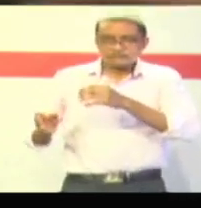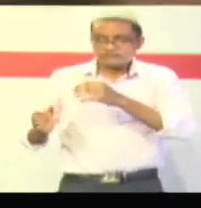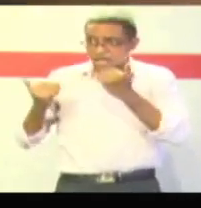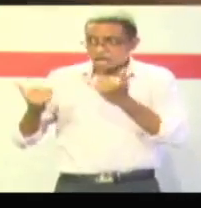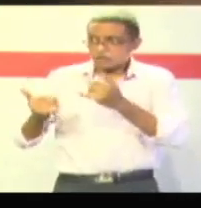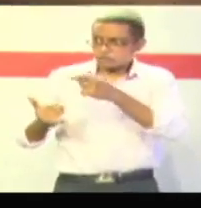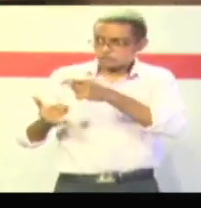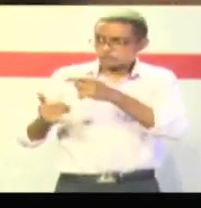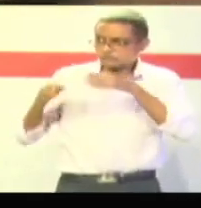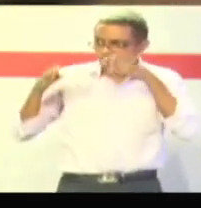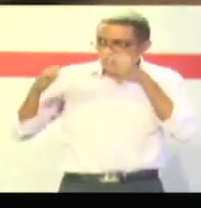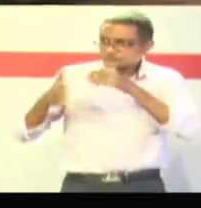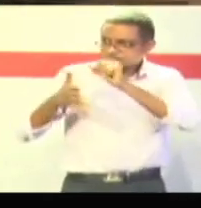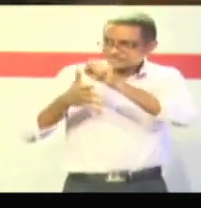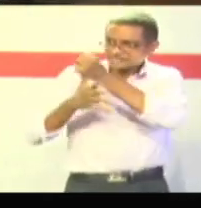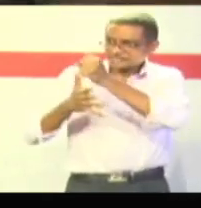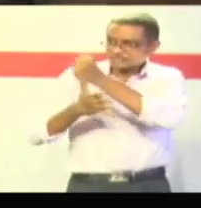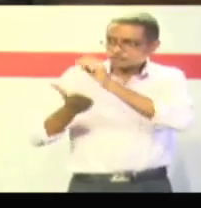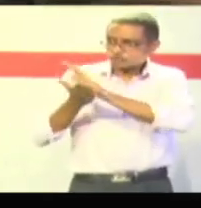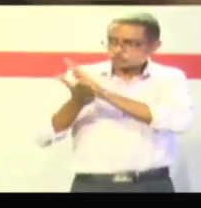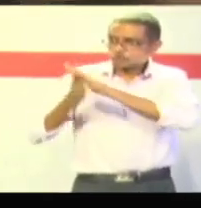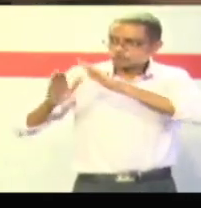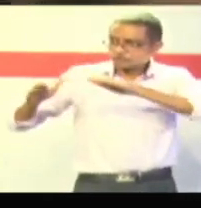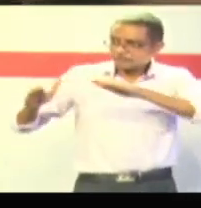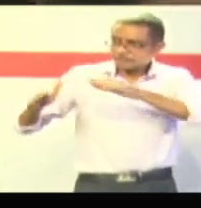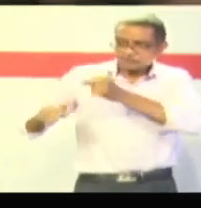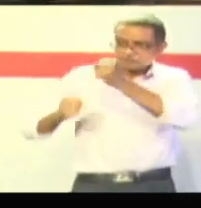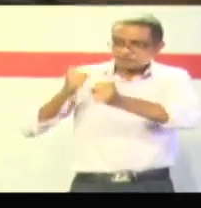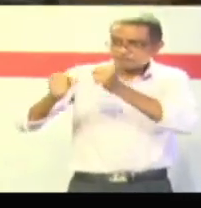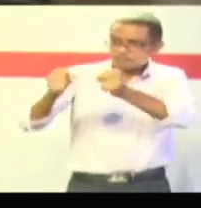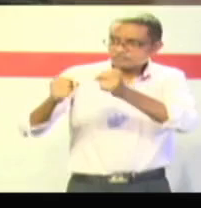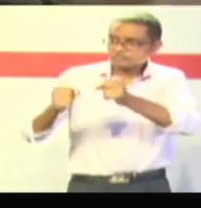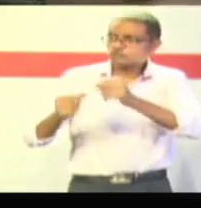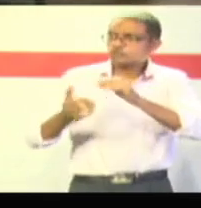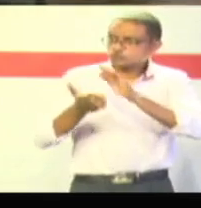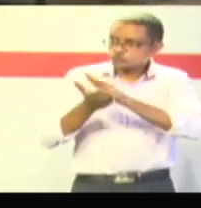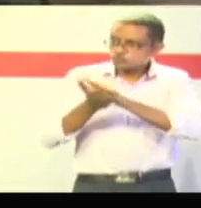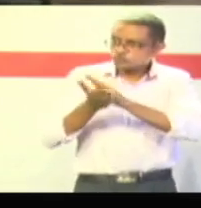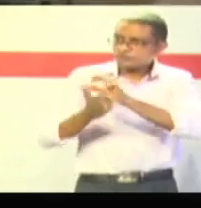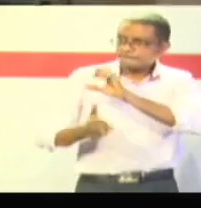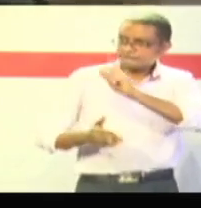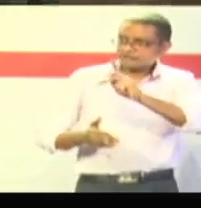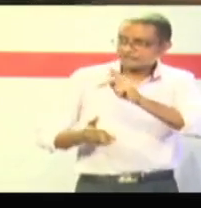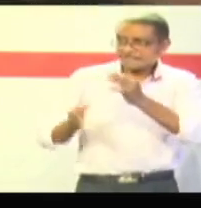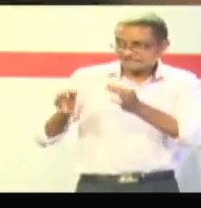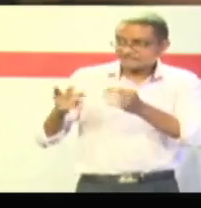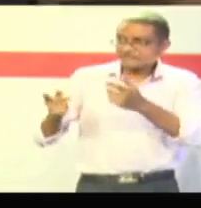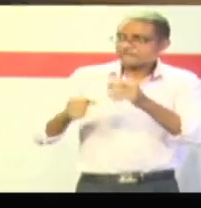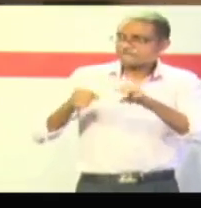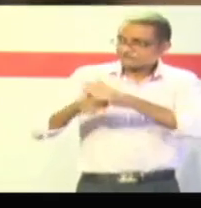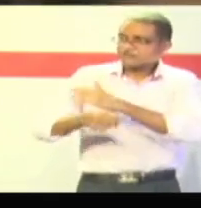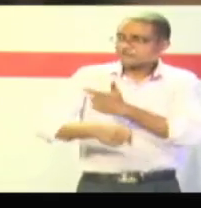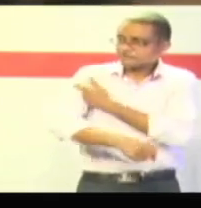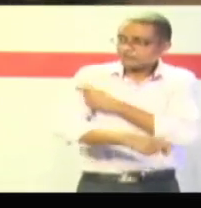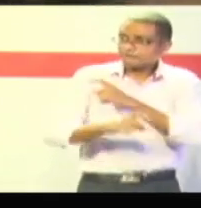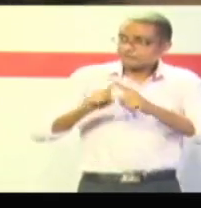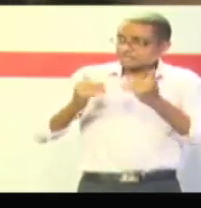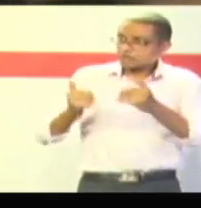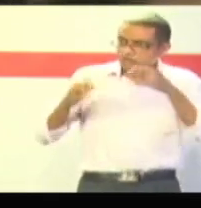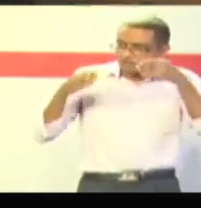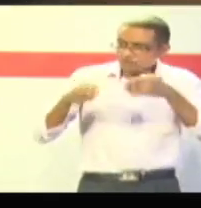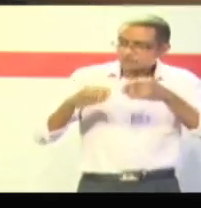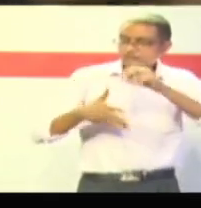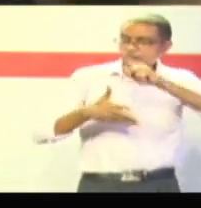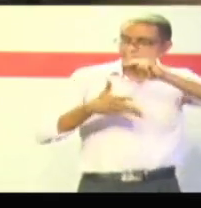children. But at the start of the pandemic, children, it was seen that they were not in the priority groups